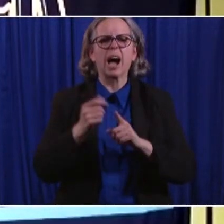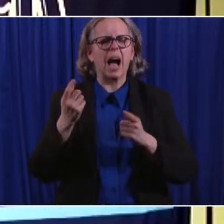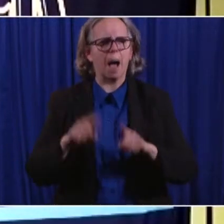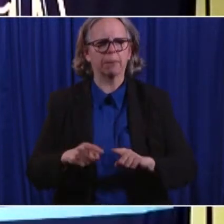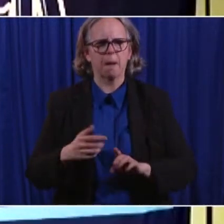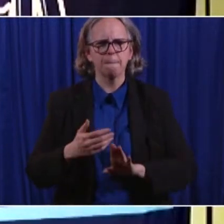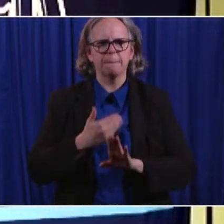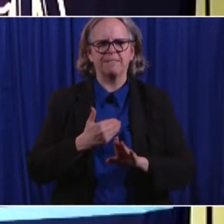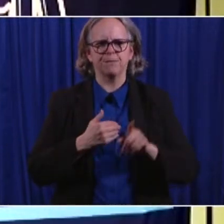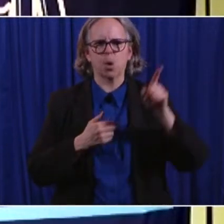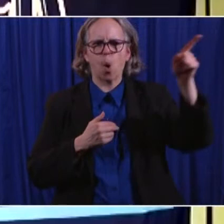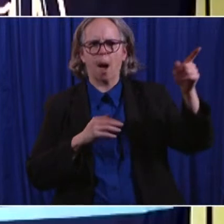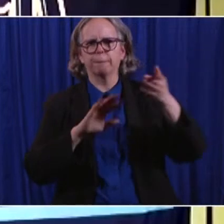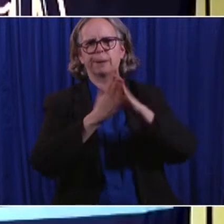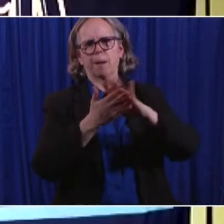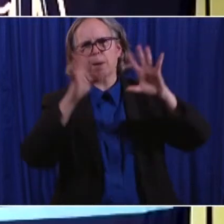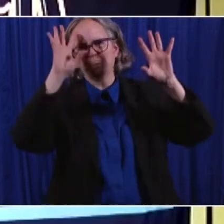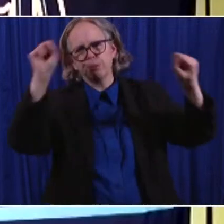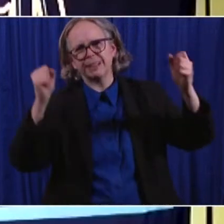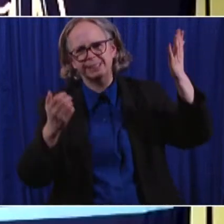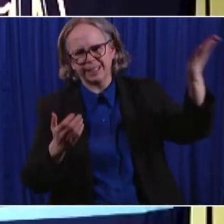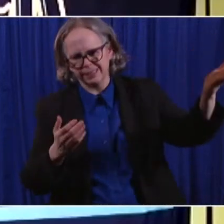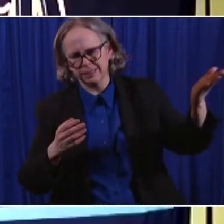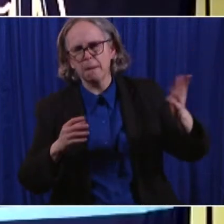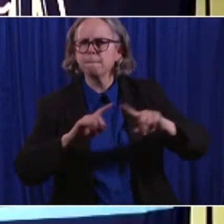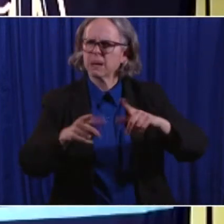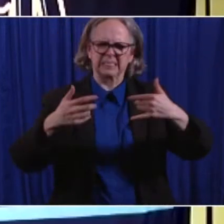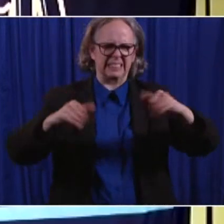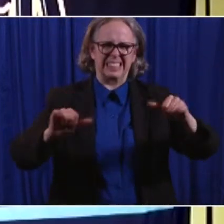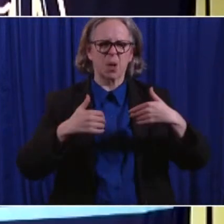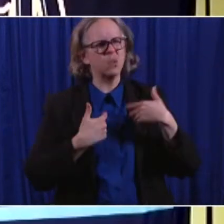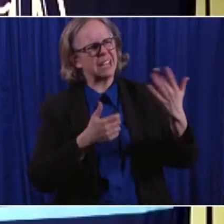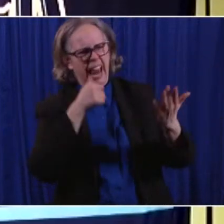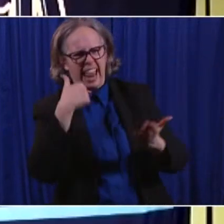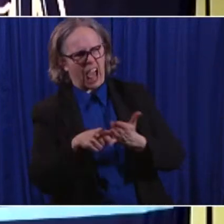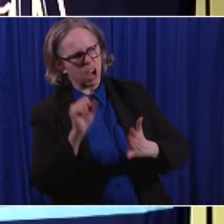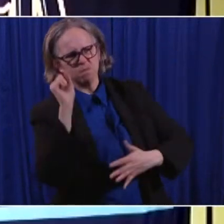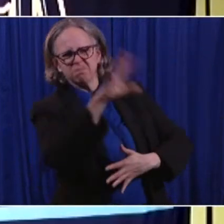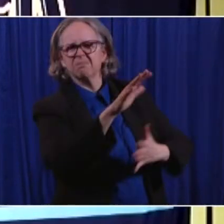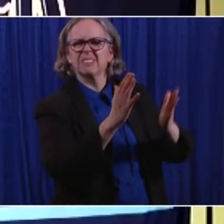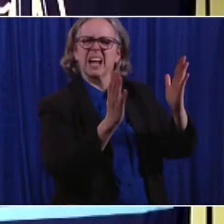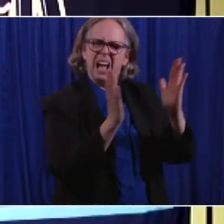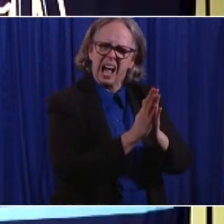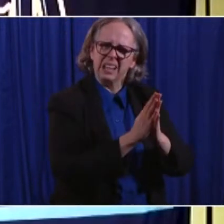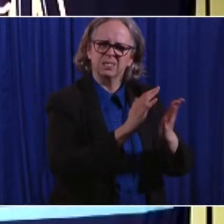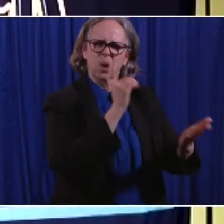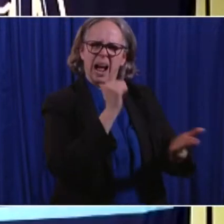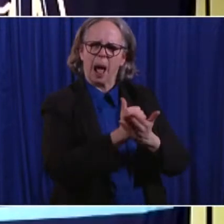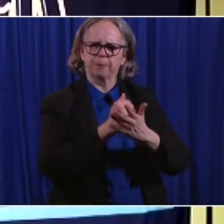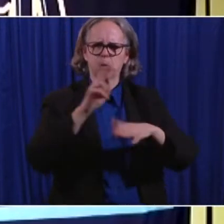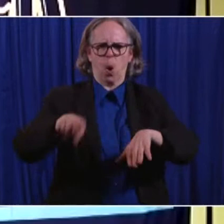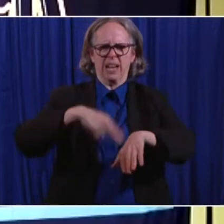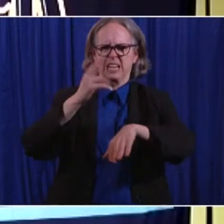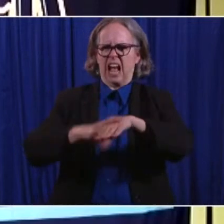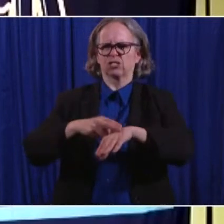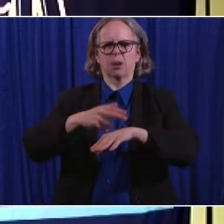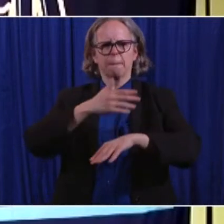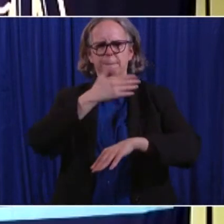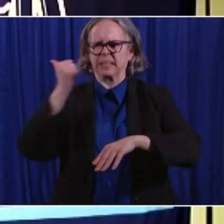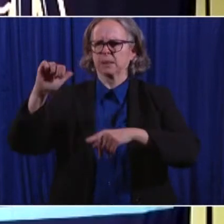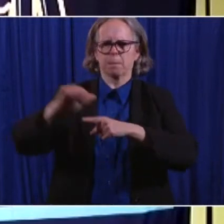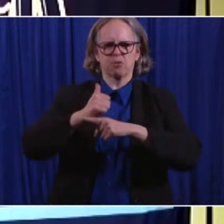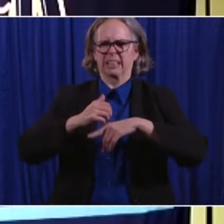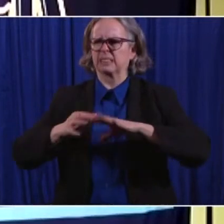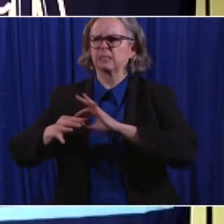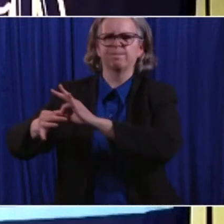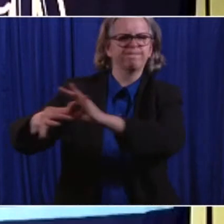to help make this a national best practices effort, because if you get it right in one state, the fraudsters can